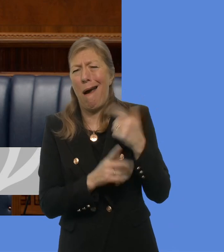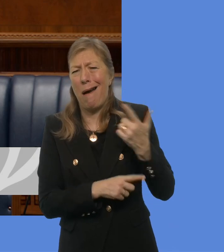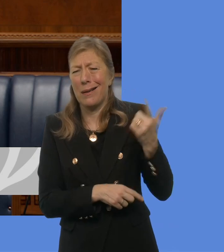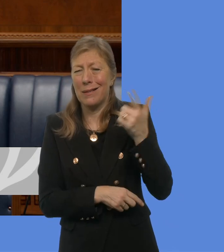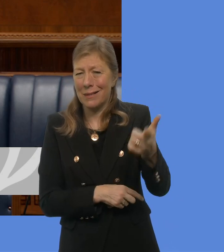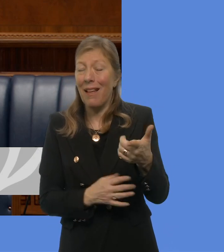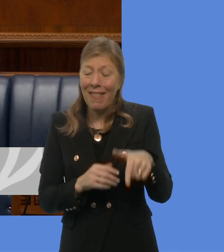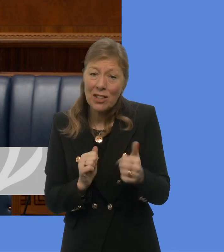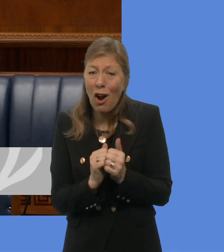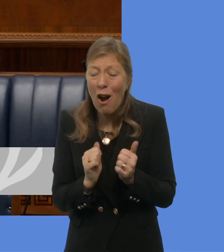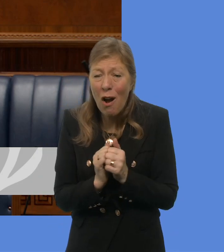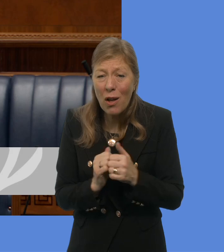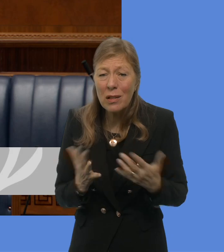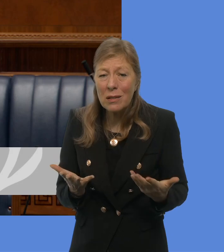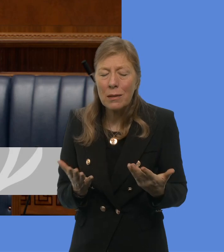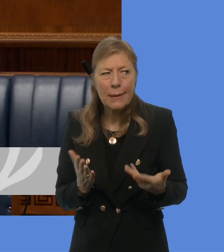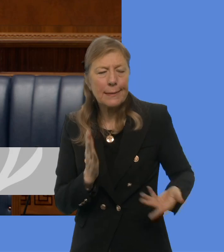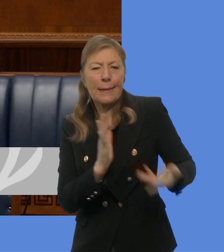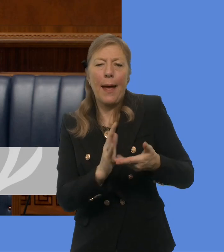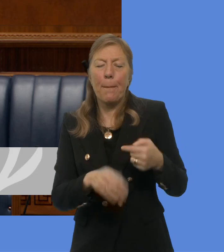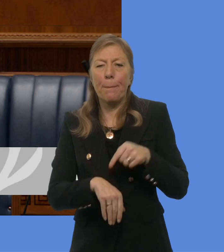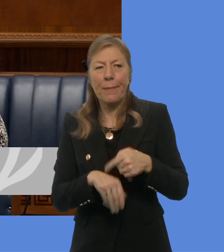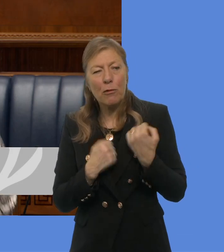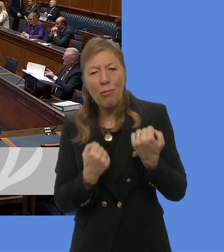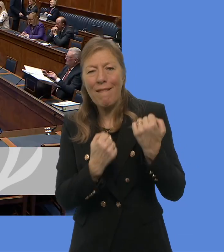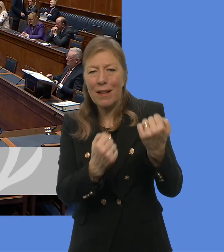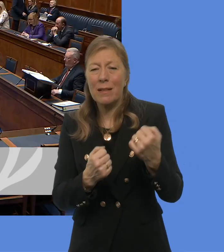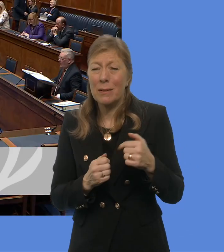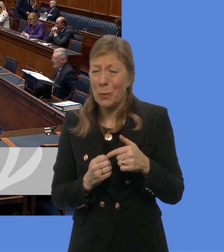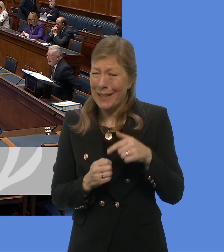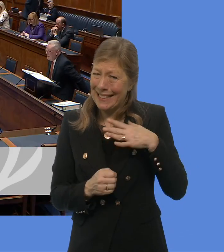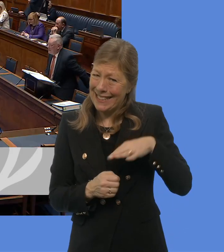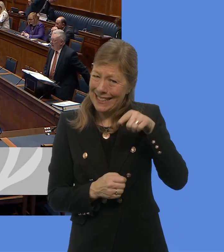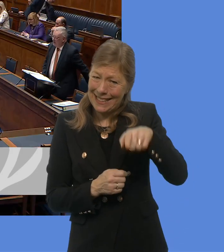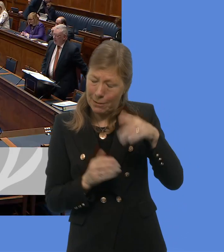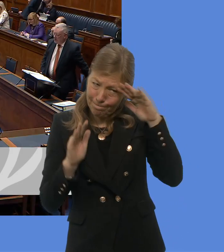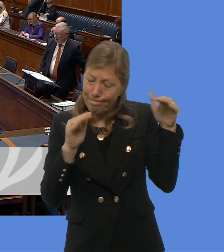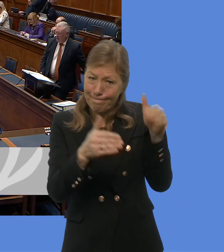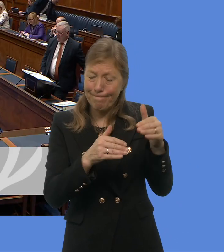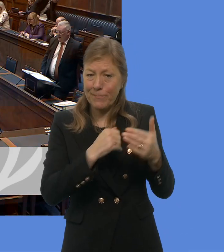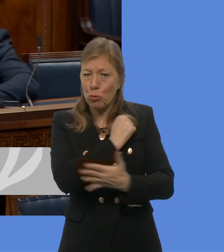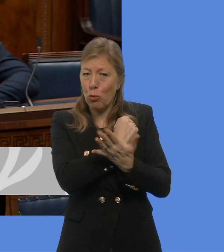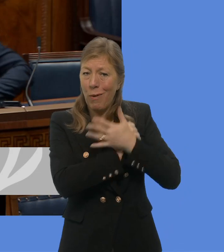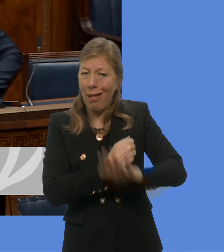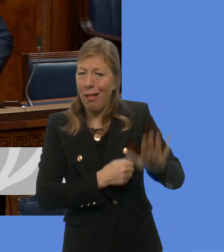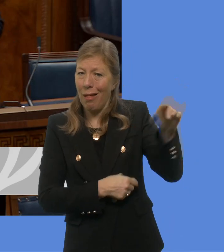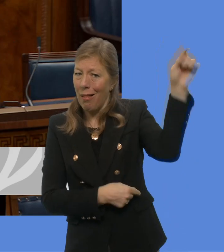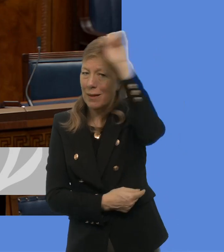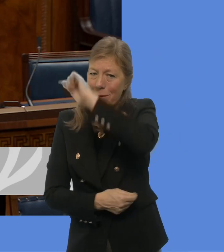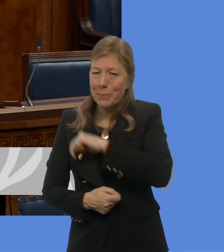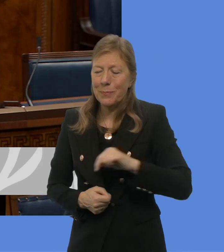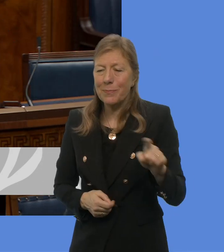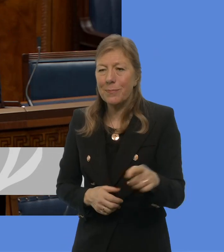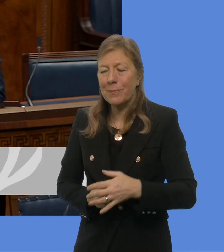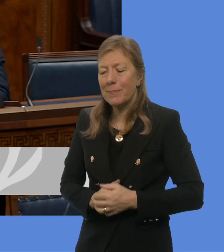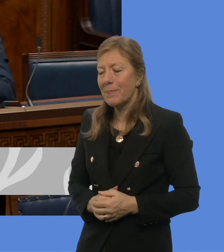huge travel times and difficulties accessing those locations? Yes, and I thank the Chair of the Committee, obviously speaking in a